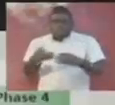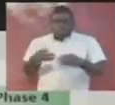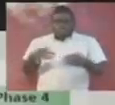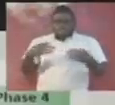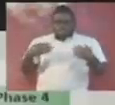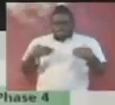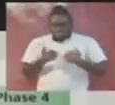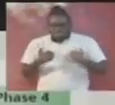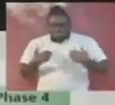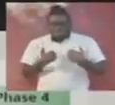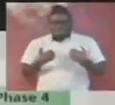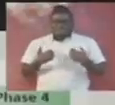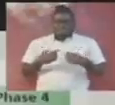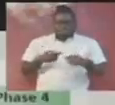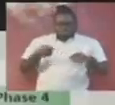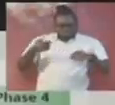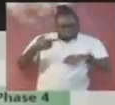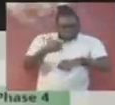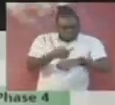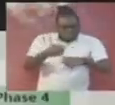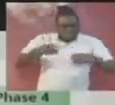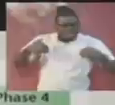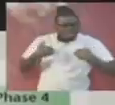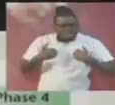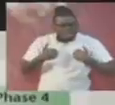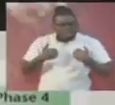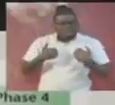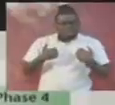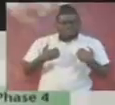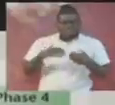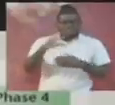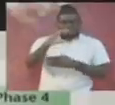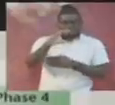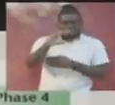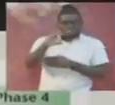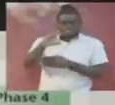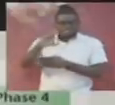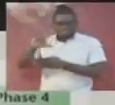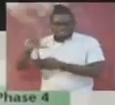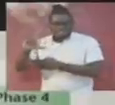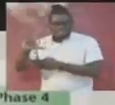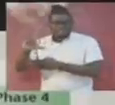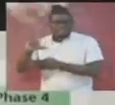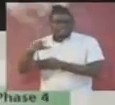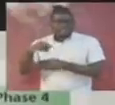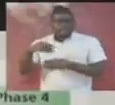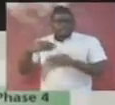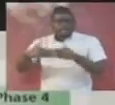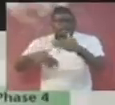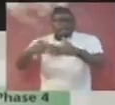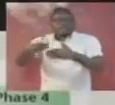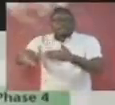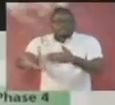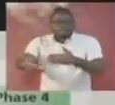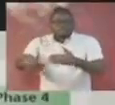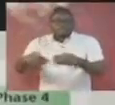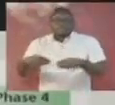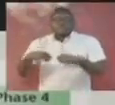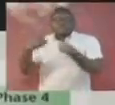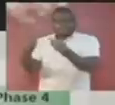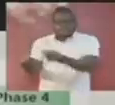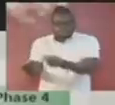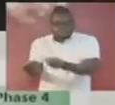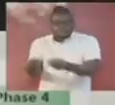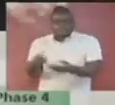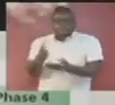Only after approval is given, then it can proceed to phase 1, phase 2, and phase 3.